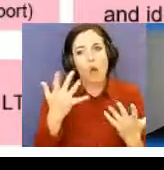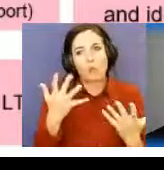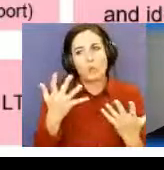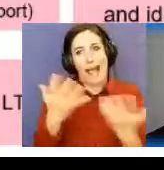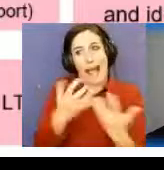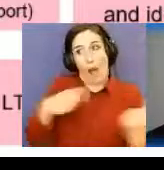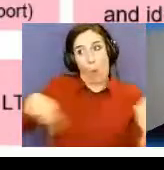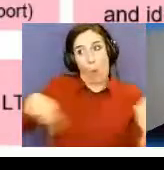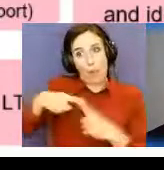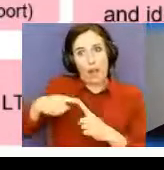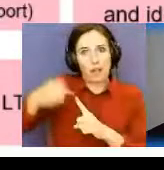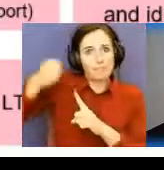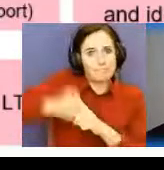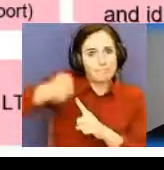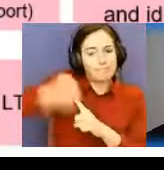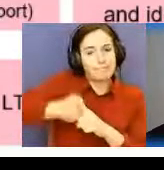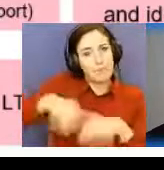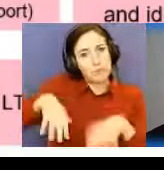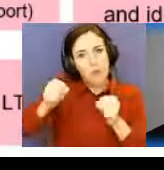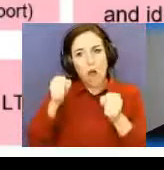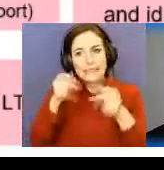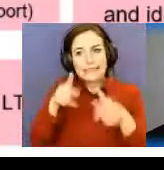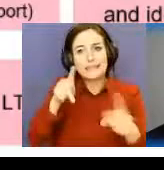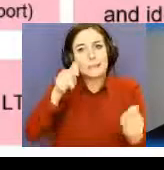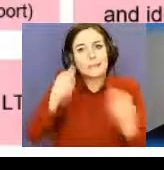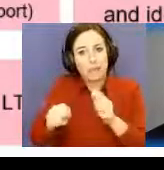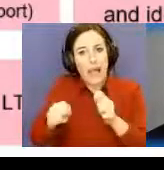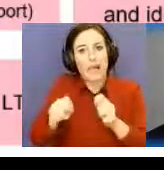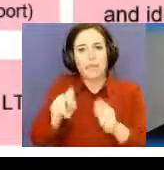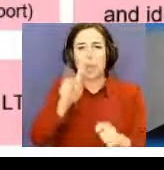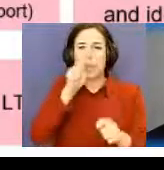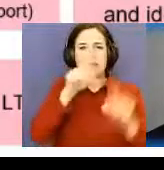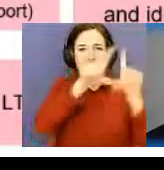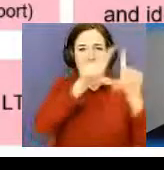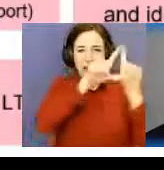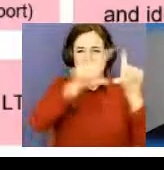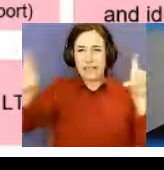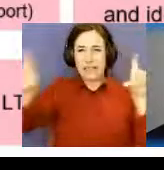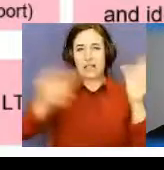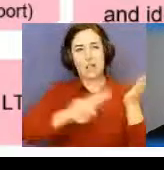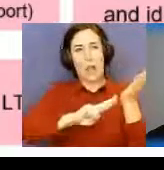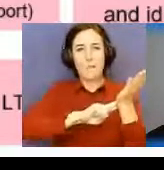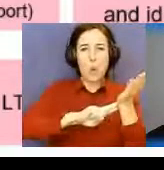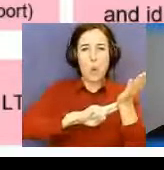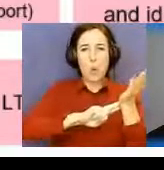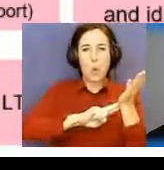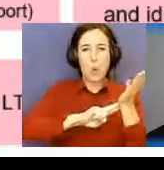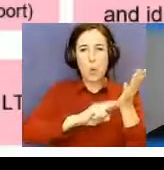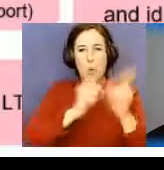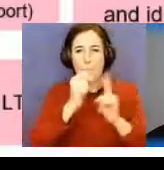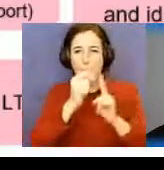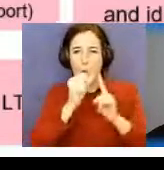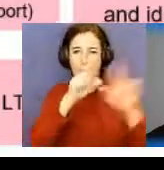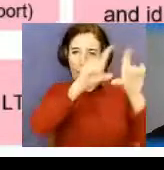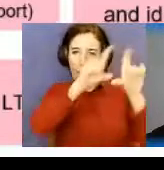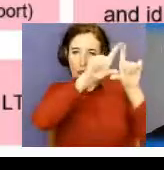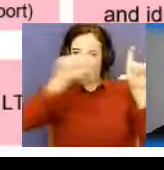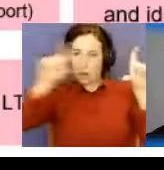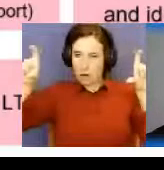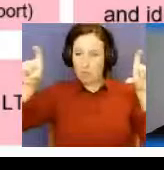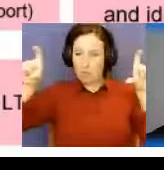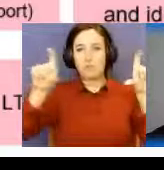system change. So what you've got along the top there in the bluey lilac-y colour is some of the ways that, you know, what we want individuals